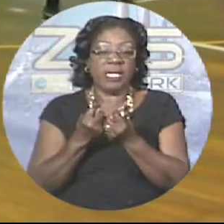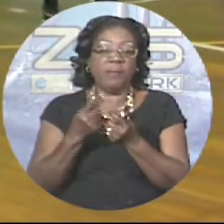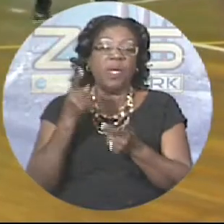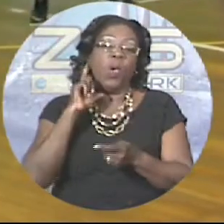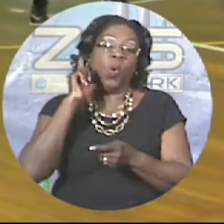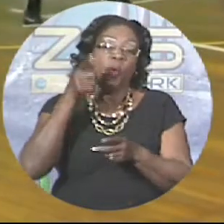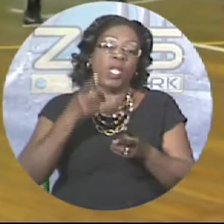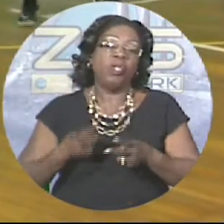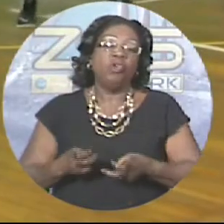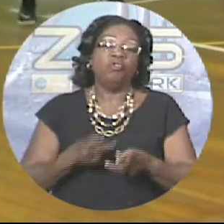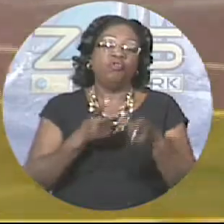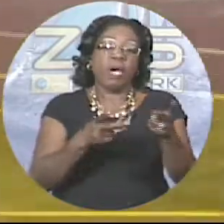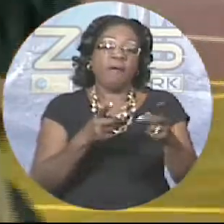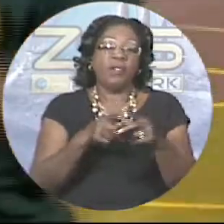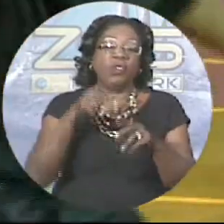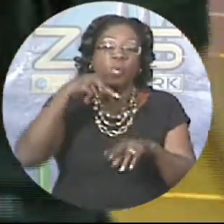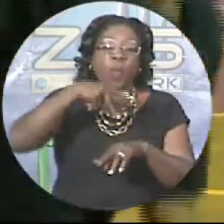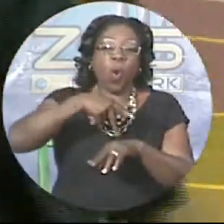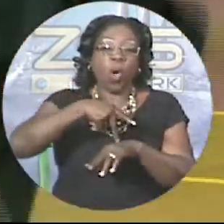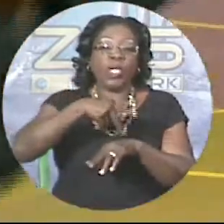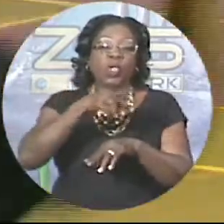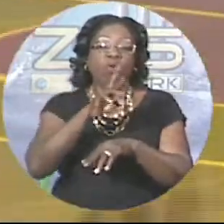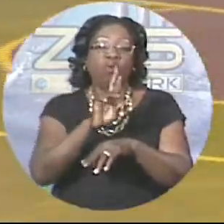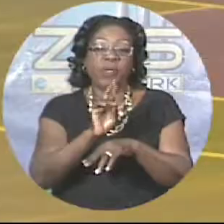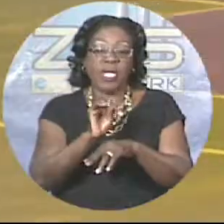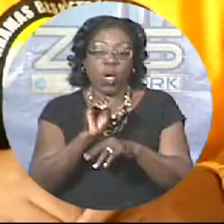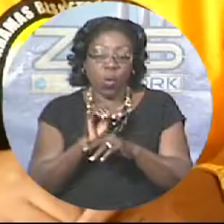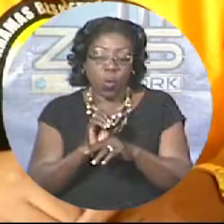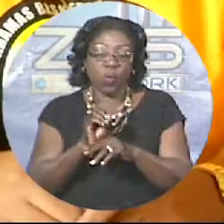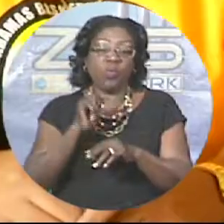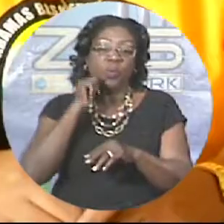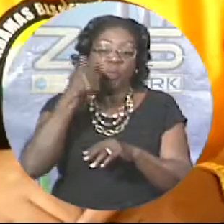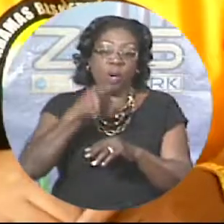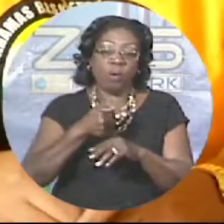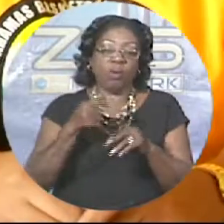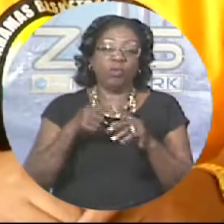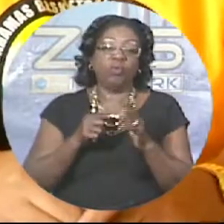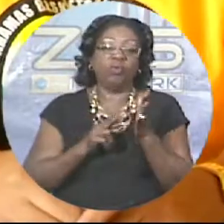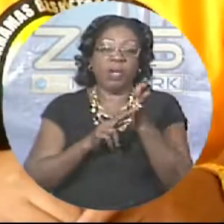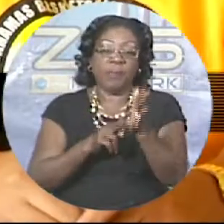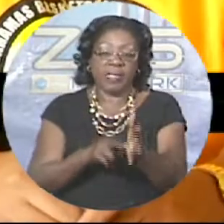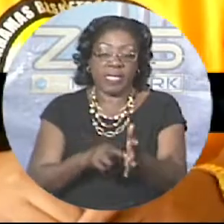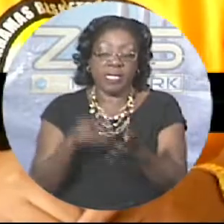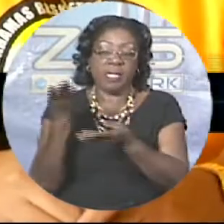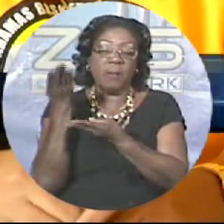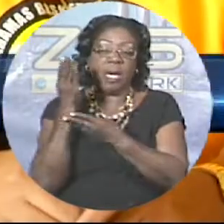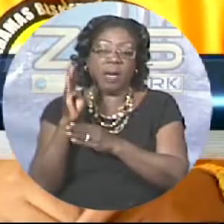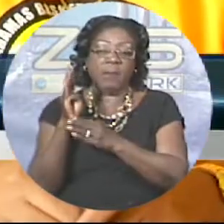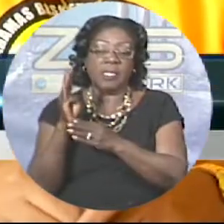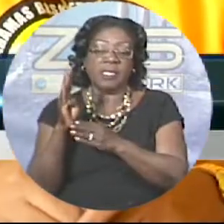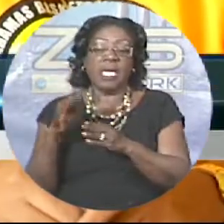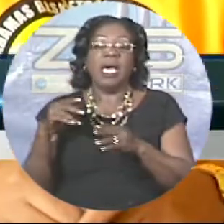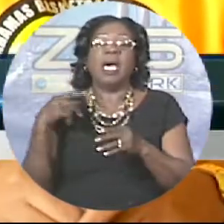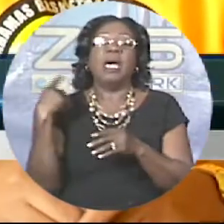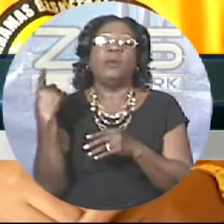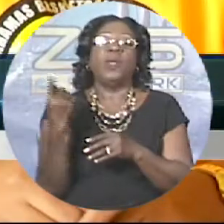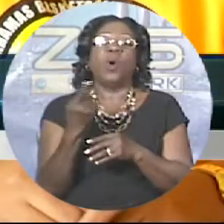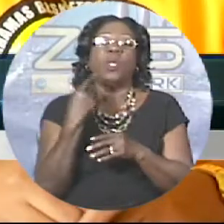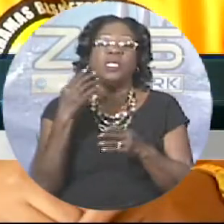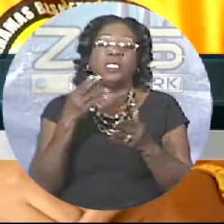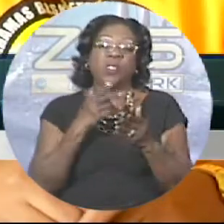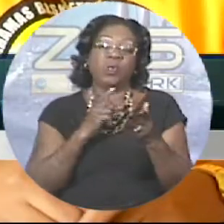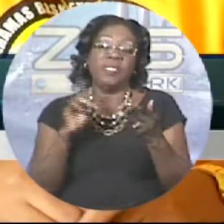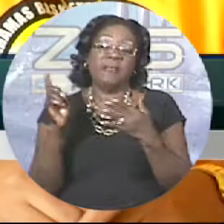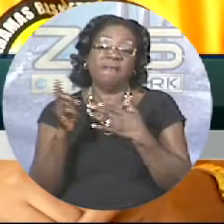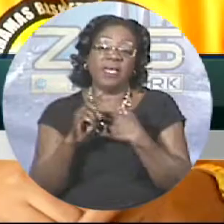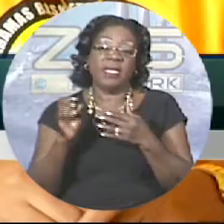To represent the Bahamas in the Central Basket Competition, and we're also defending our gold